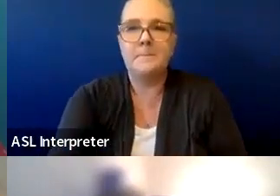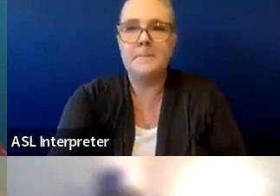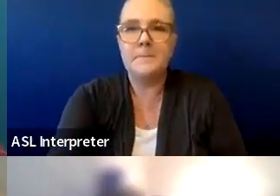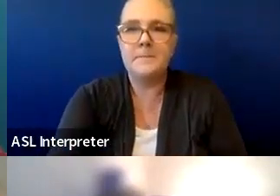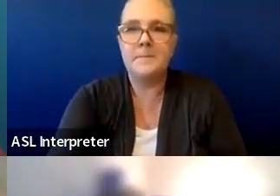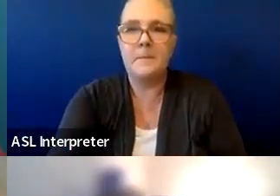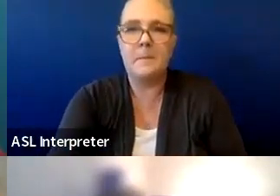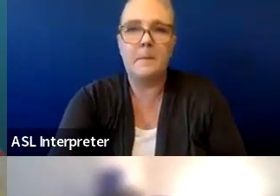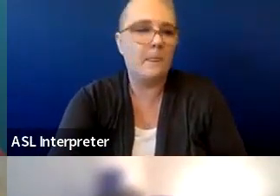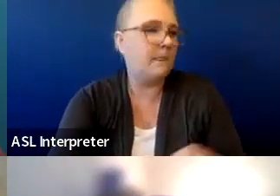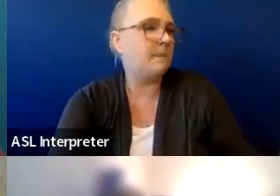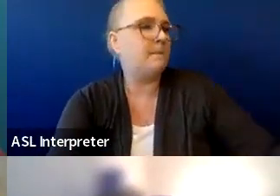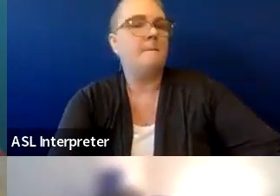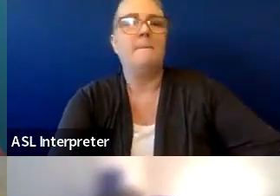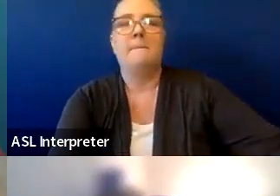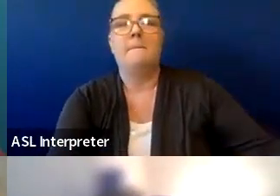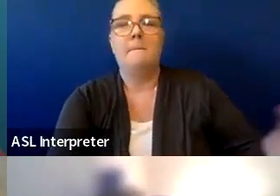Schaefer on the main screen.